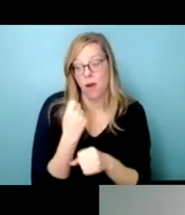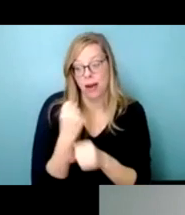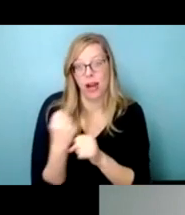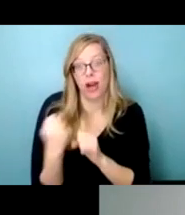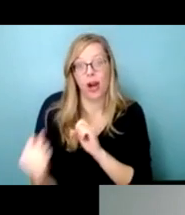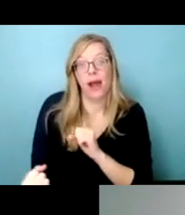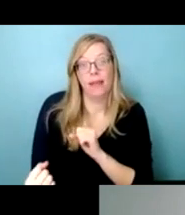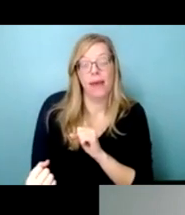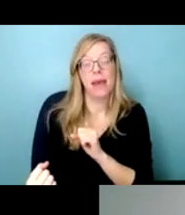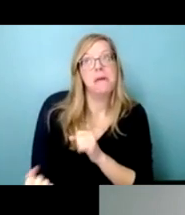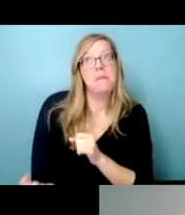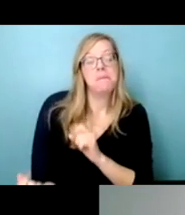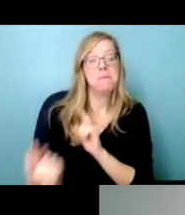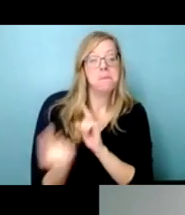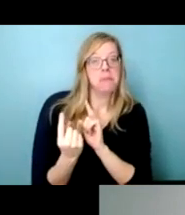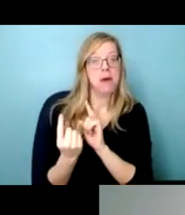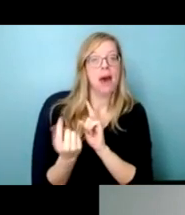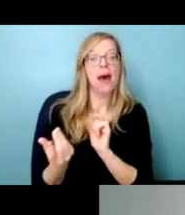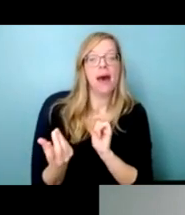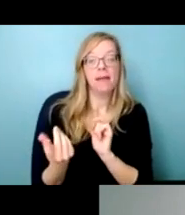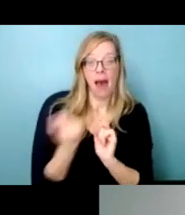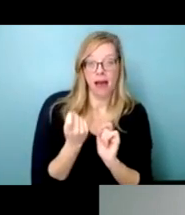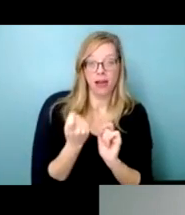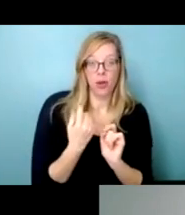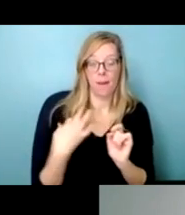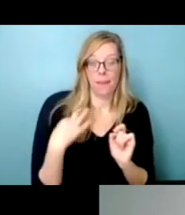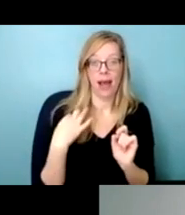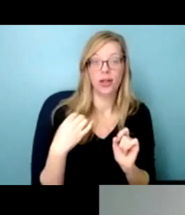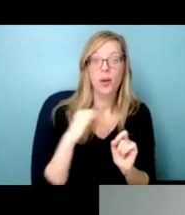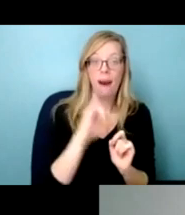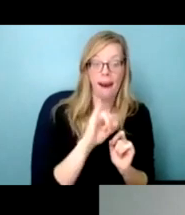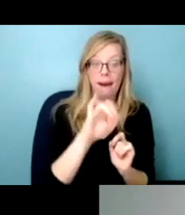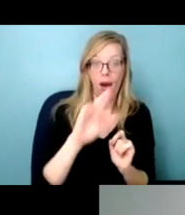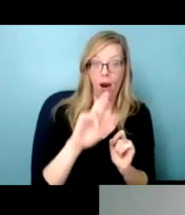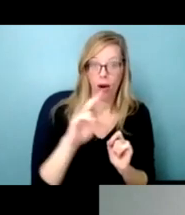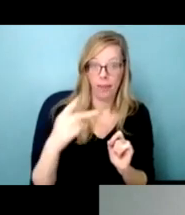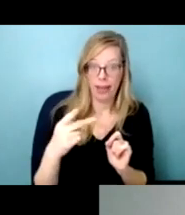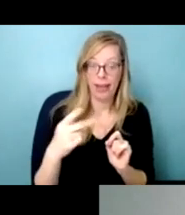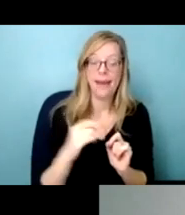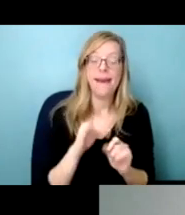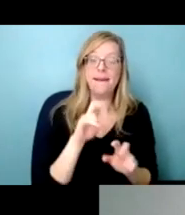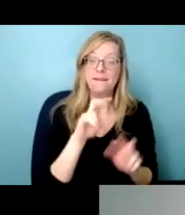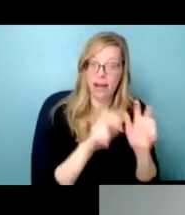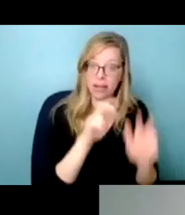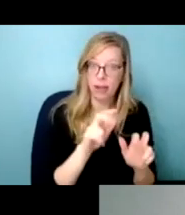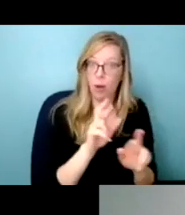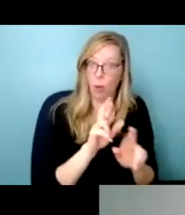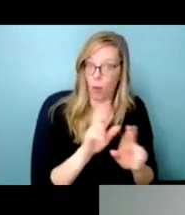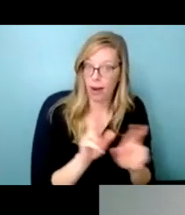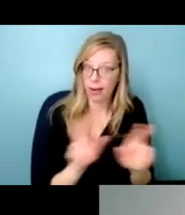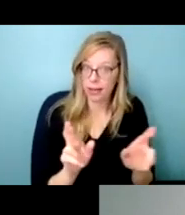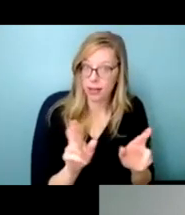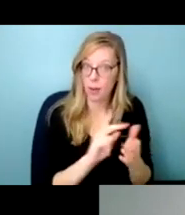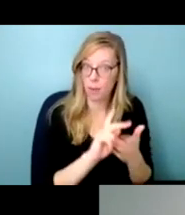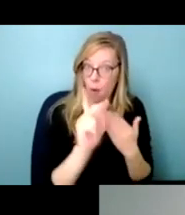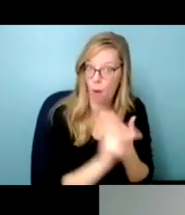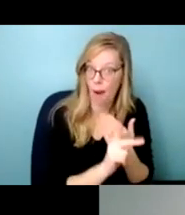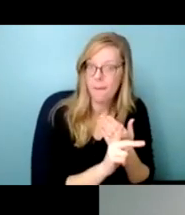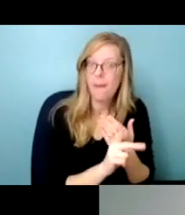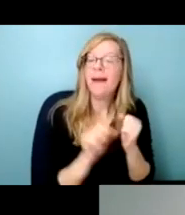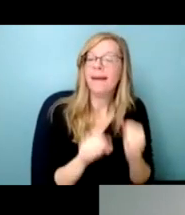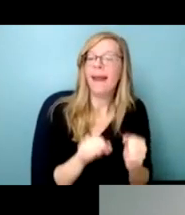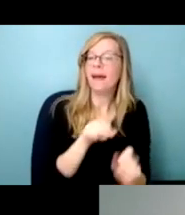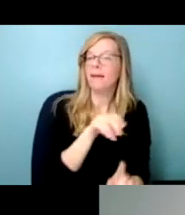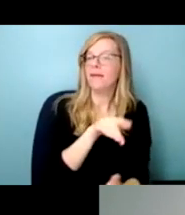an application to the IRP, the Investment Readiness Program, to do a feasibility study to get into